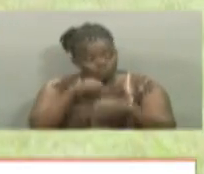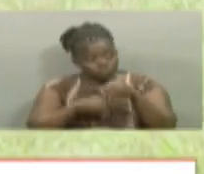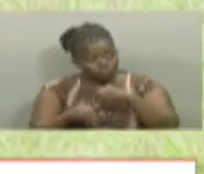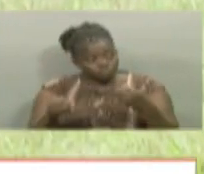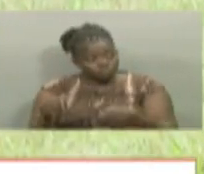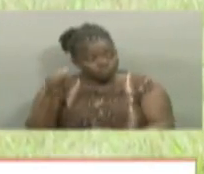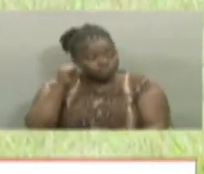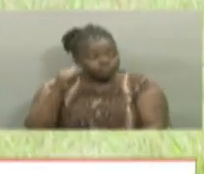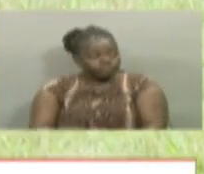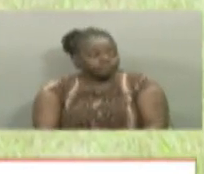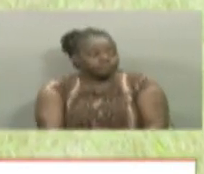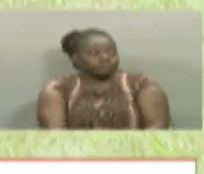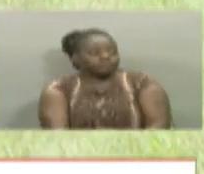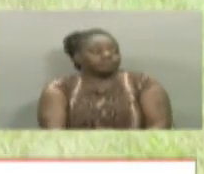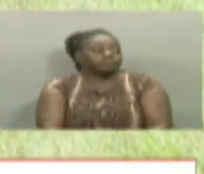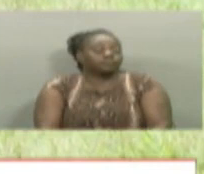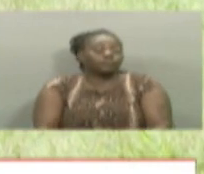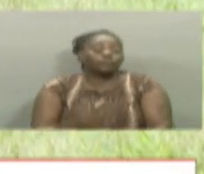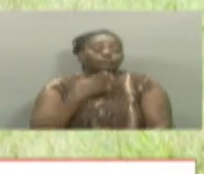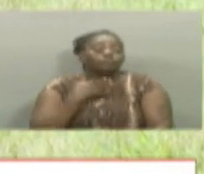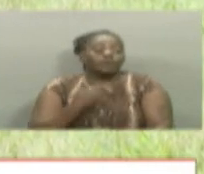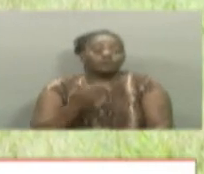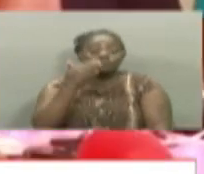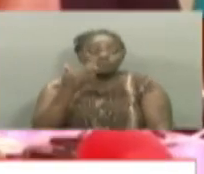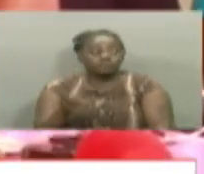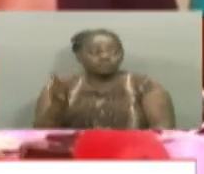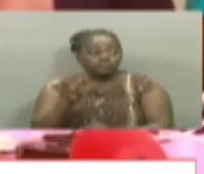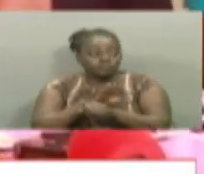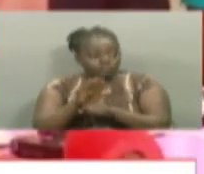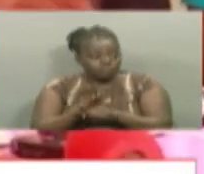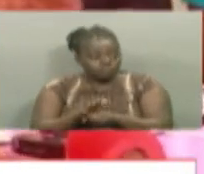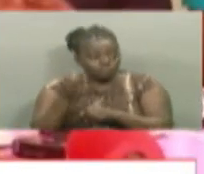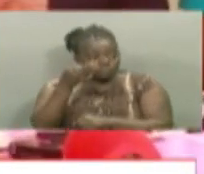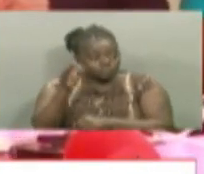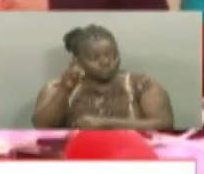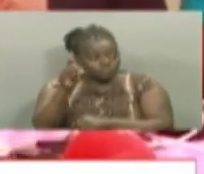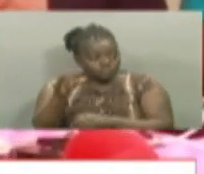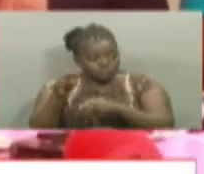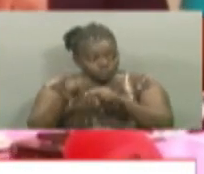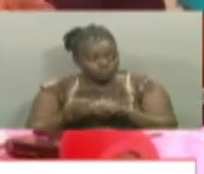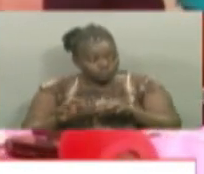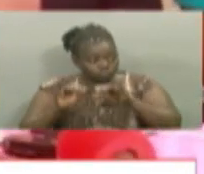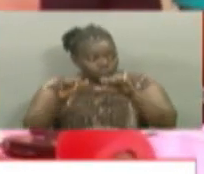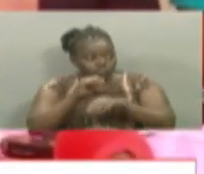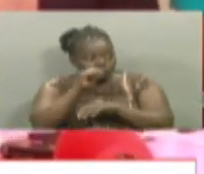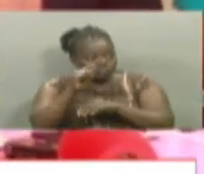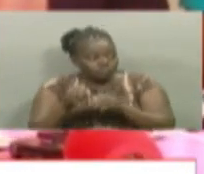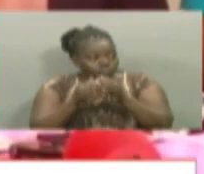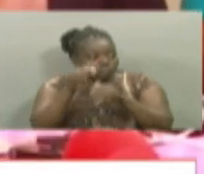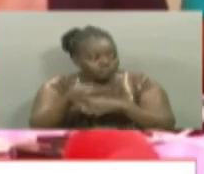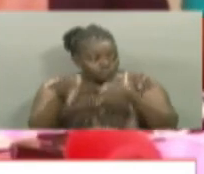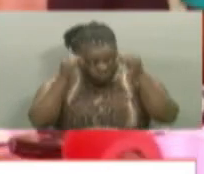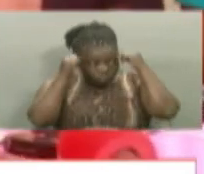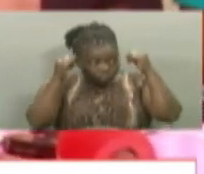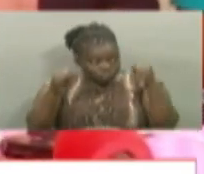karuru nyamwabazo. Nitwenda kusima munonga munonga abantu ba Kasese. Bo bana kibina kye FDC batuzze olukungano abannamawulire nga bakulembeddwa mu president